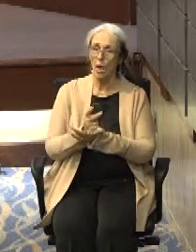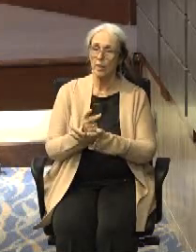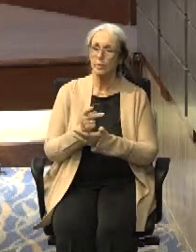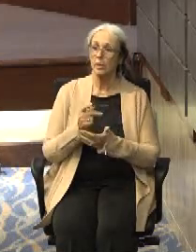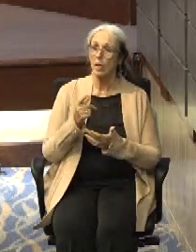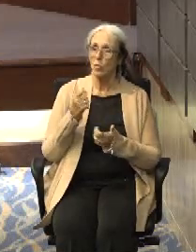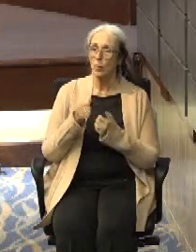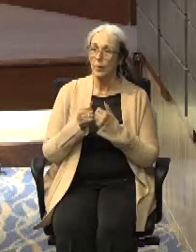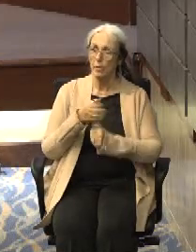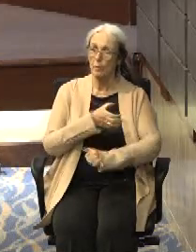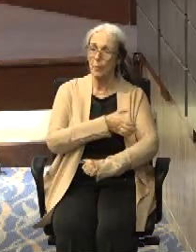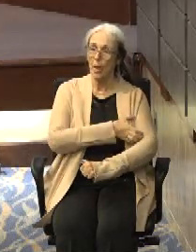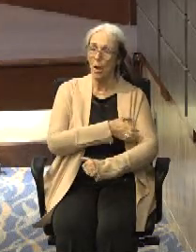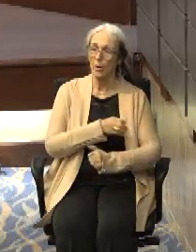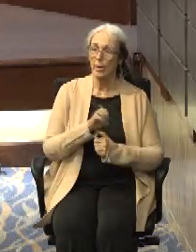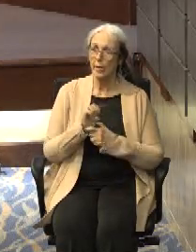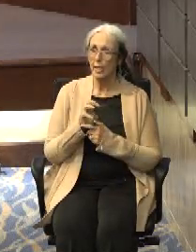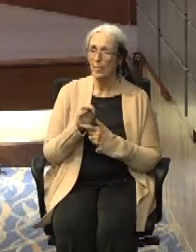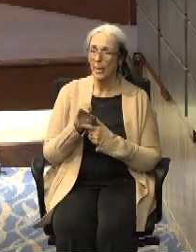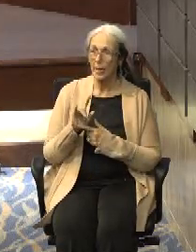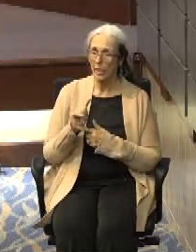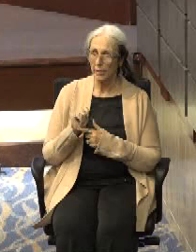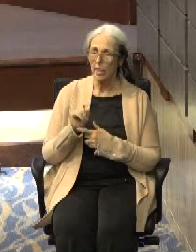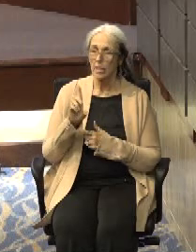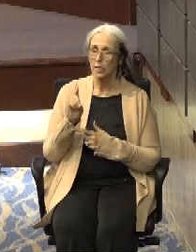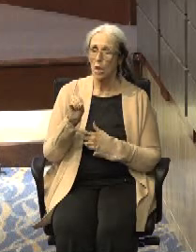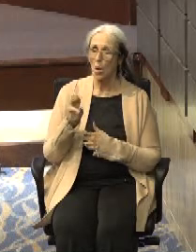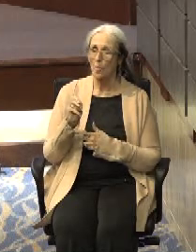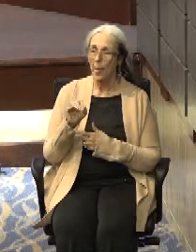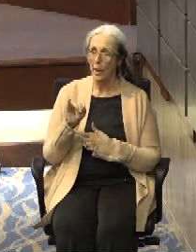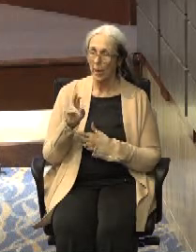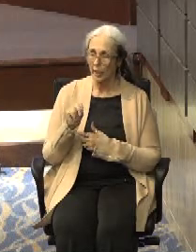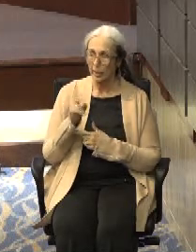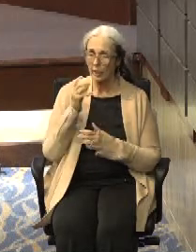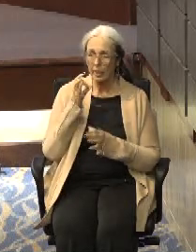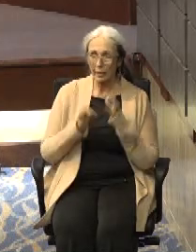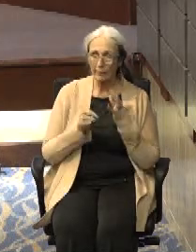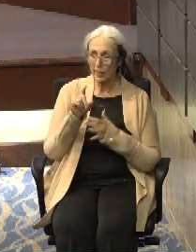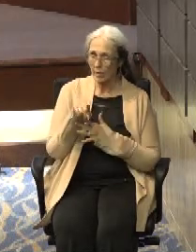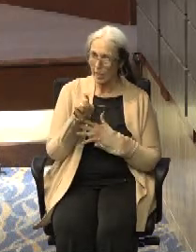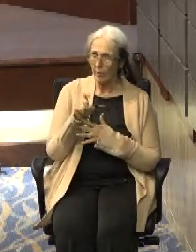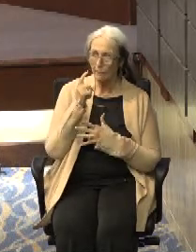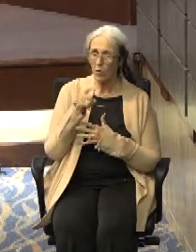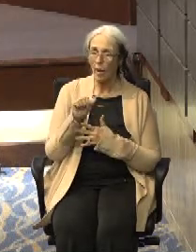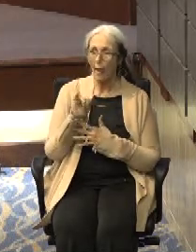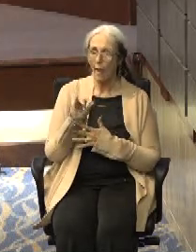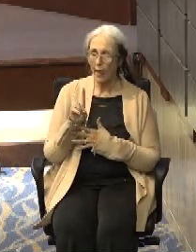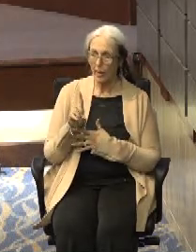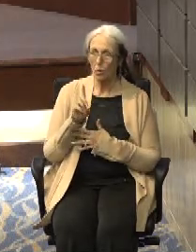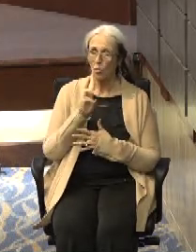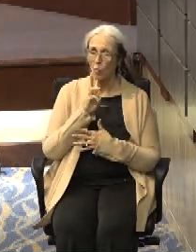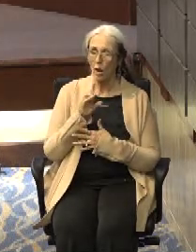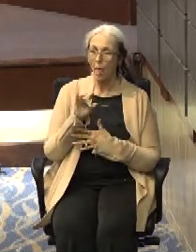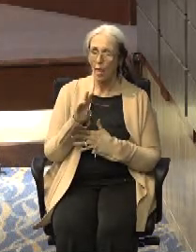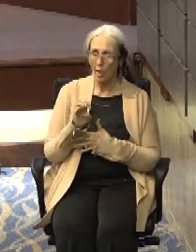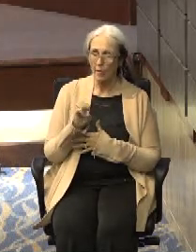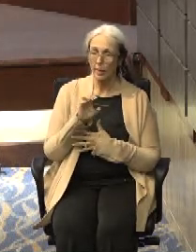of the power of eminent domain, if such becomes necessary, to acquire a 2% waterline easement,